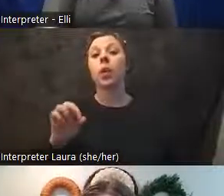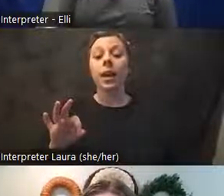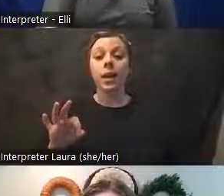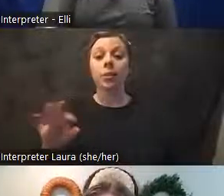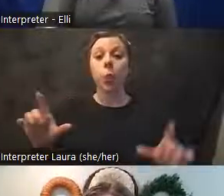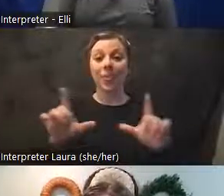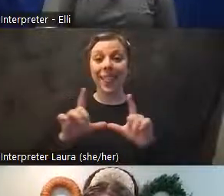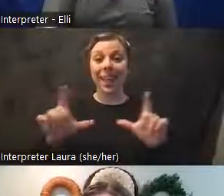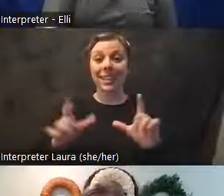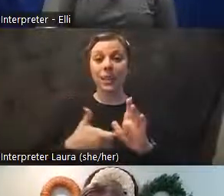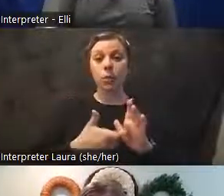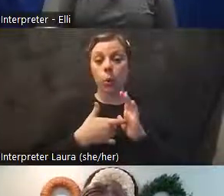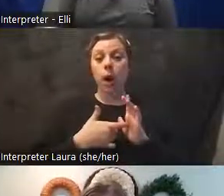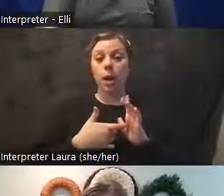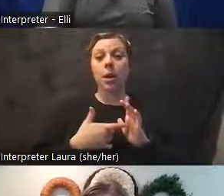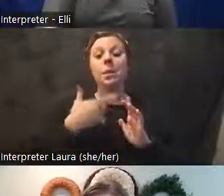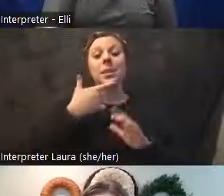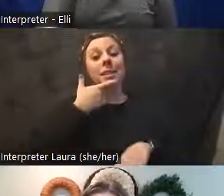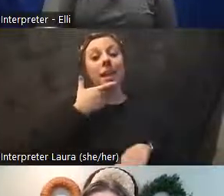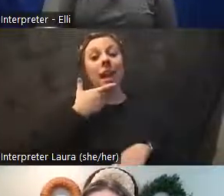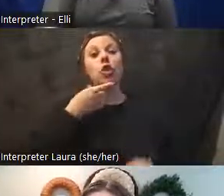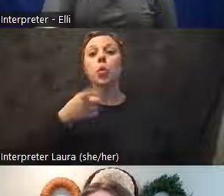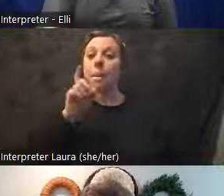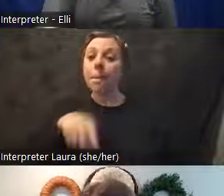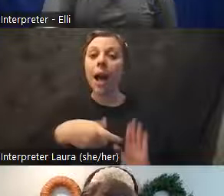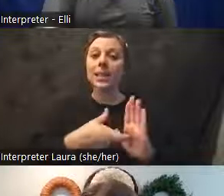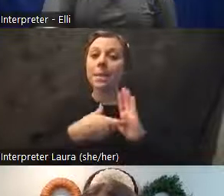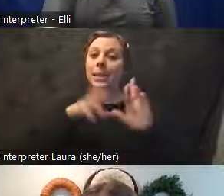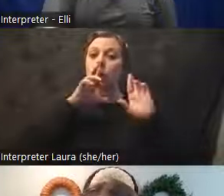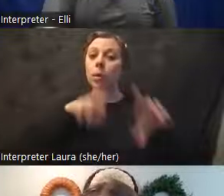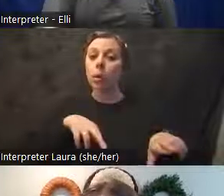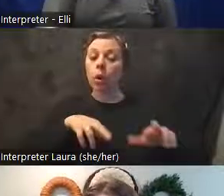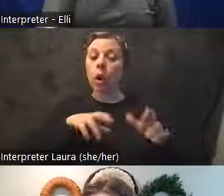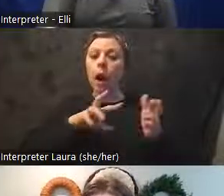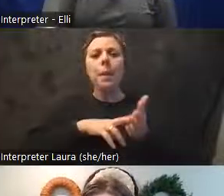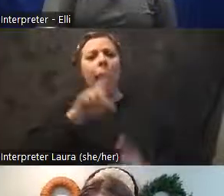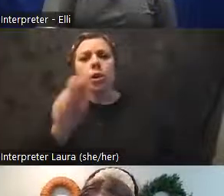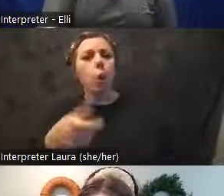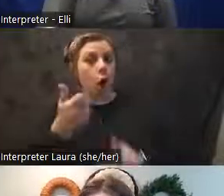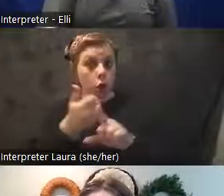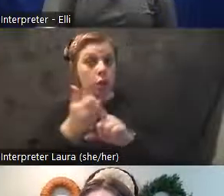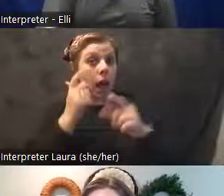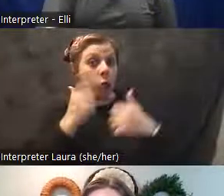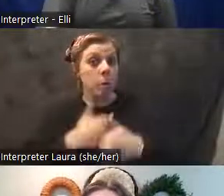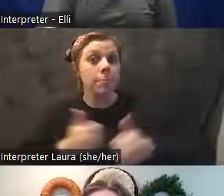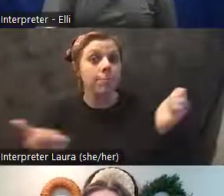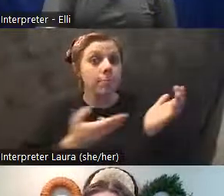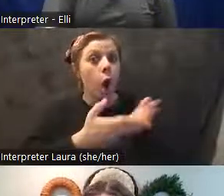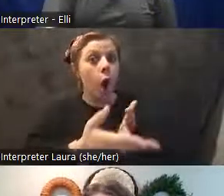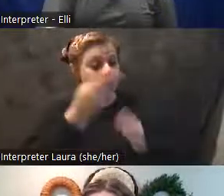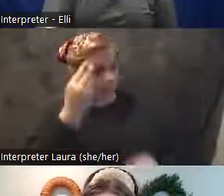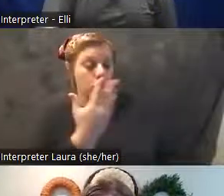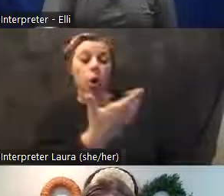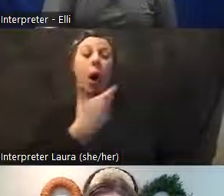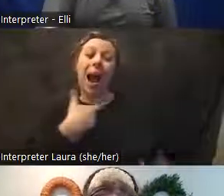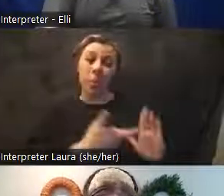dictate that you have to make a mandated report, are you transparent in that when they share? And how can you explain